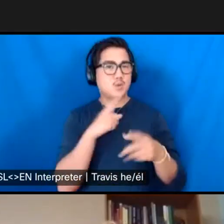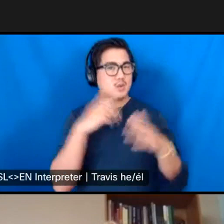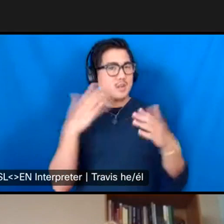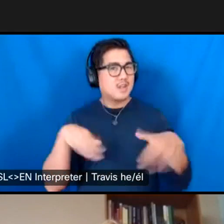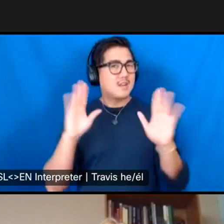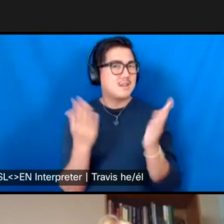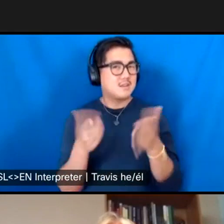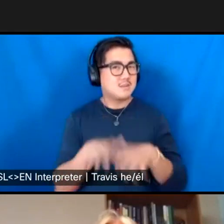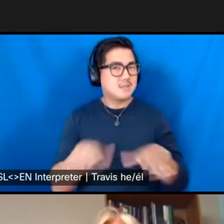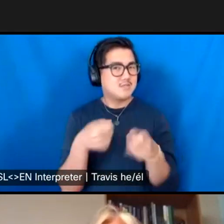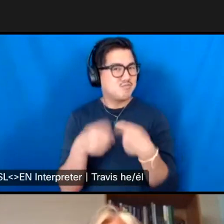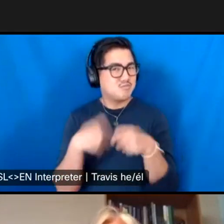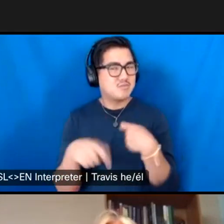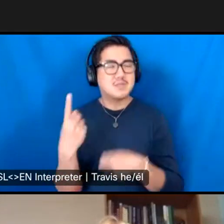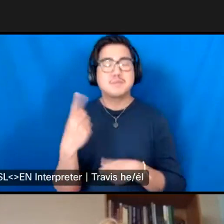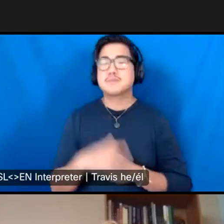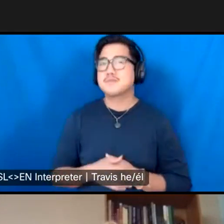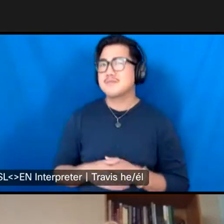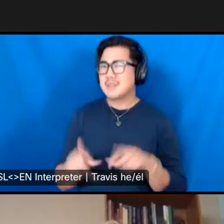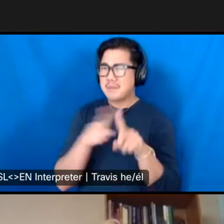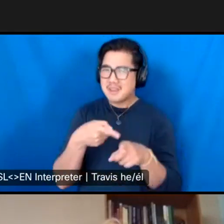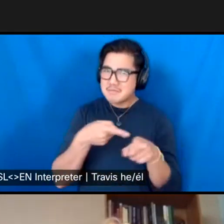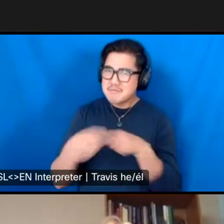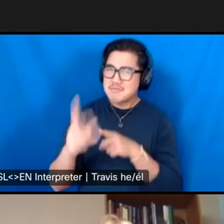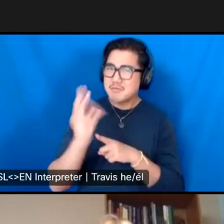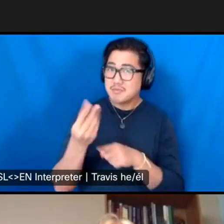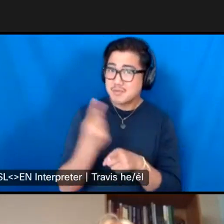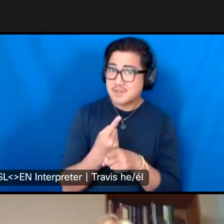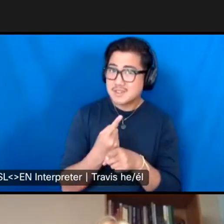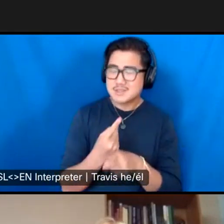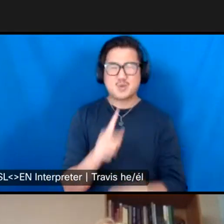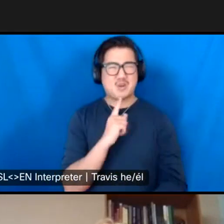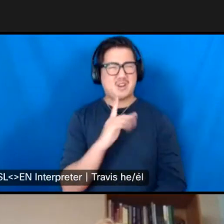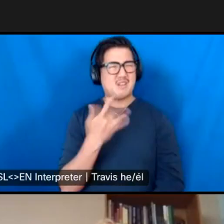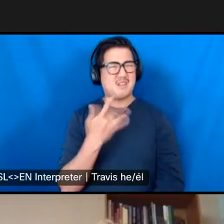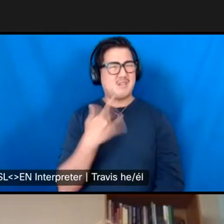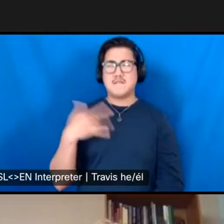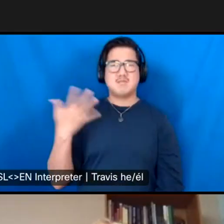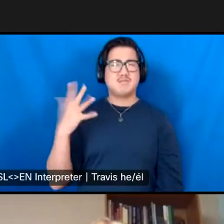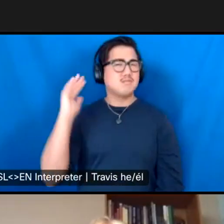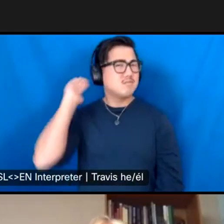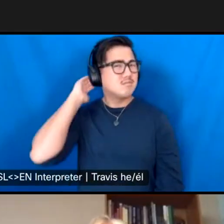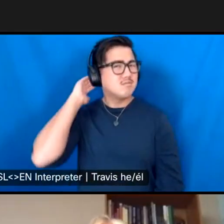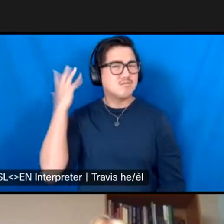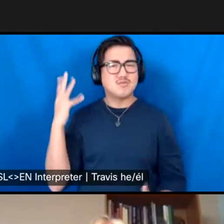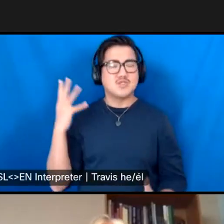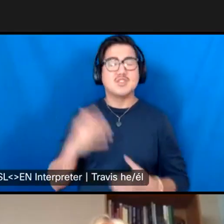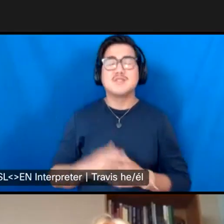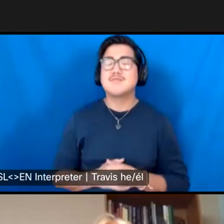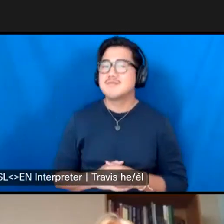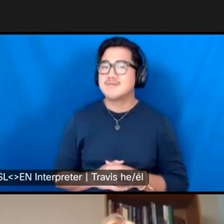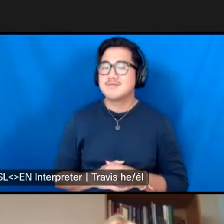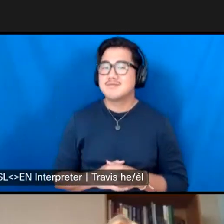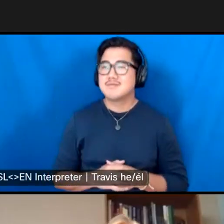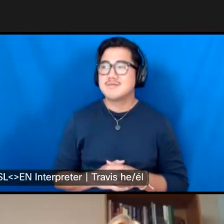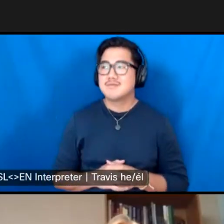it was a cultural thing, right? Second nature to us. And I think this is part of what